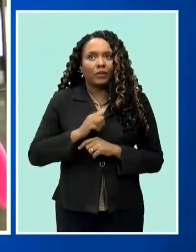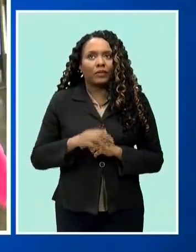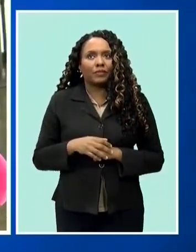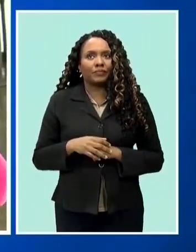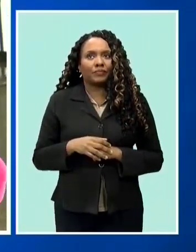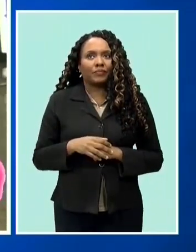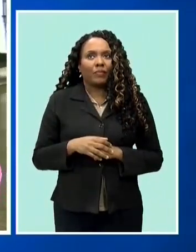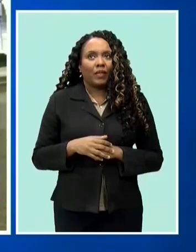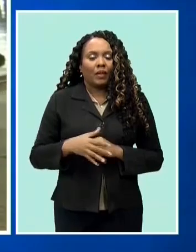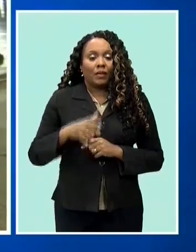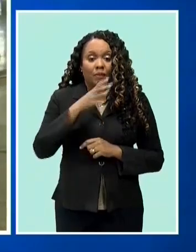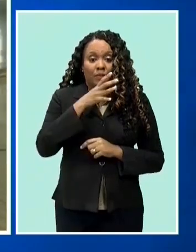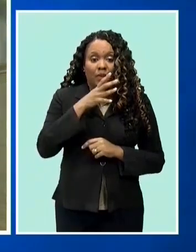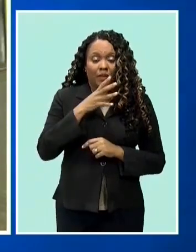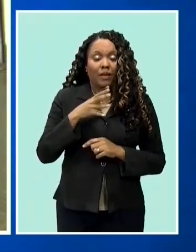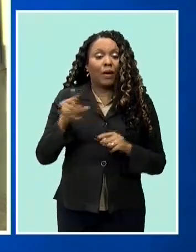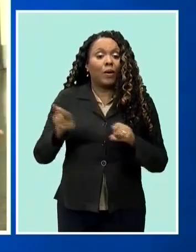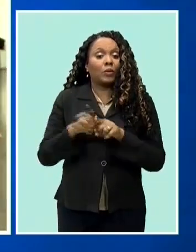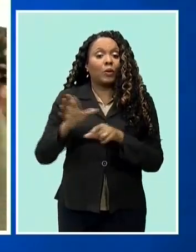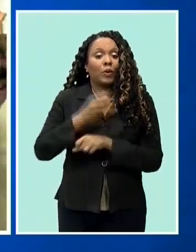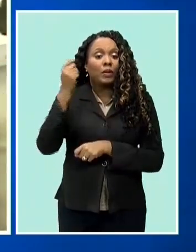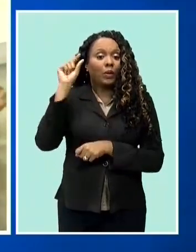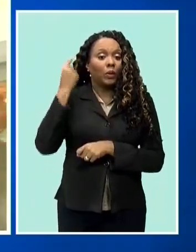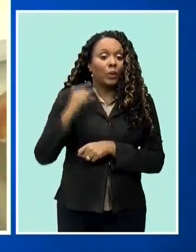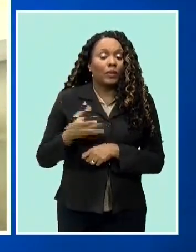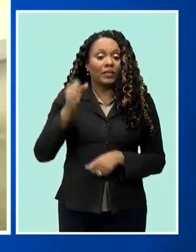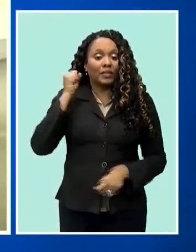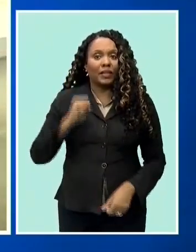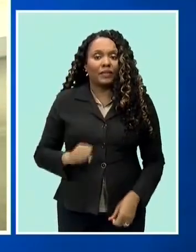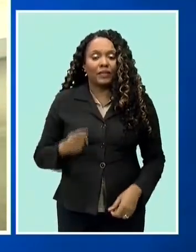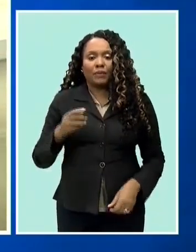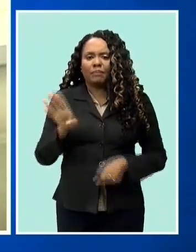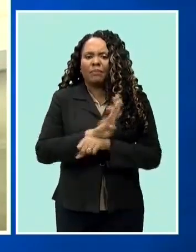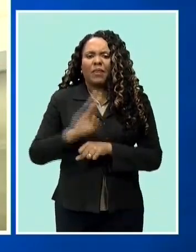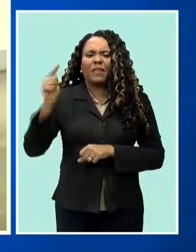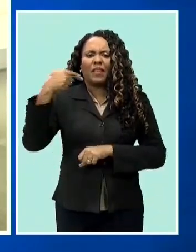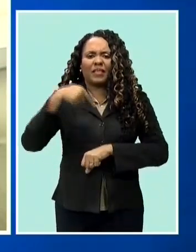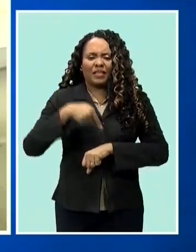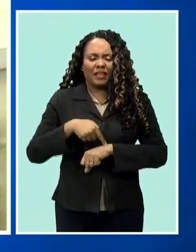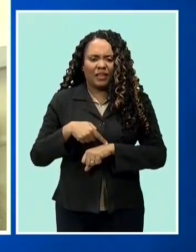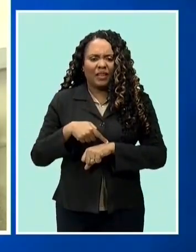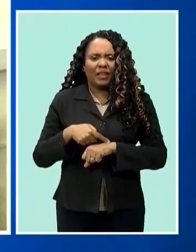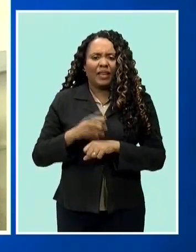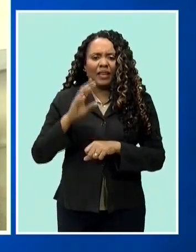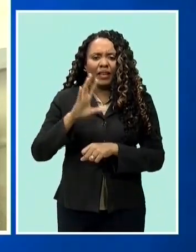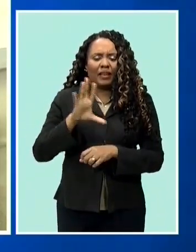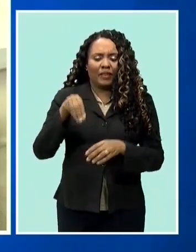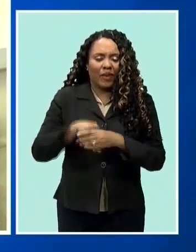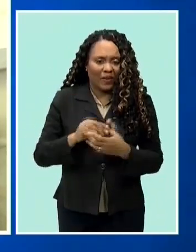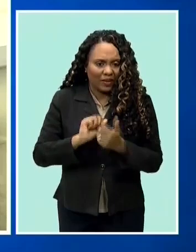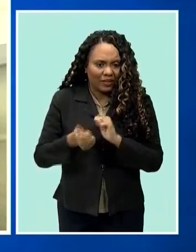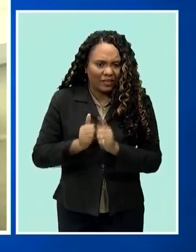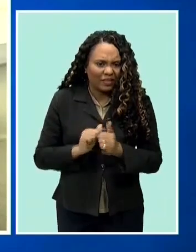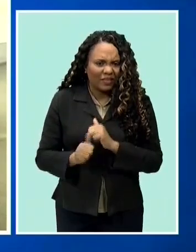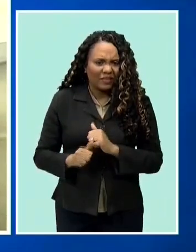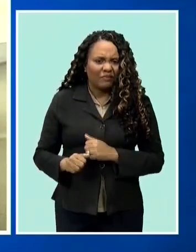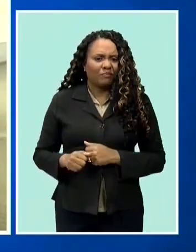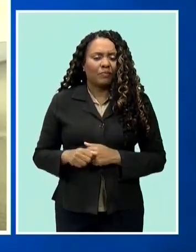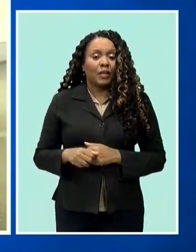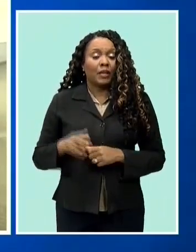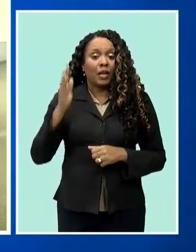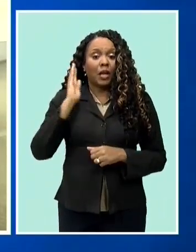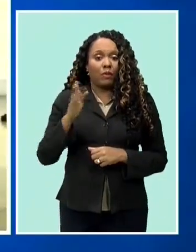a gold and silver herself, says it's Barbados' first time entering the competition in its 23-year history. She believes the exposure will open